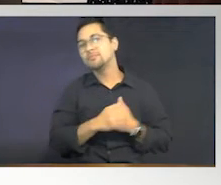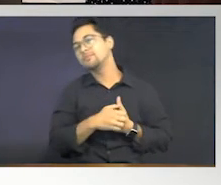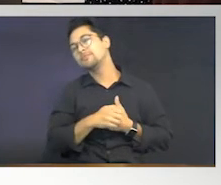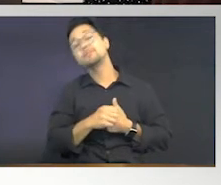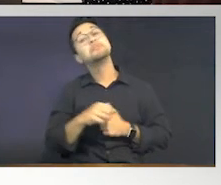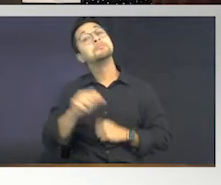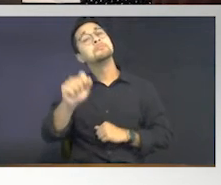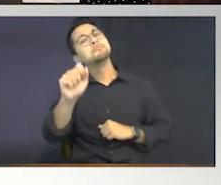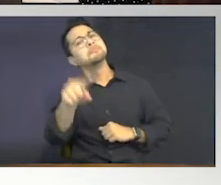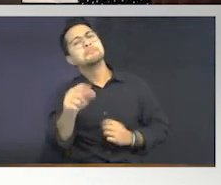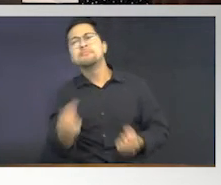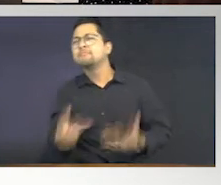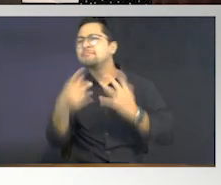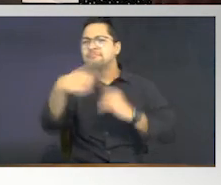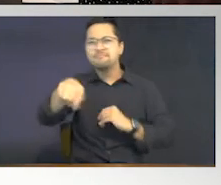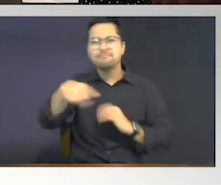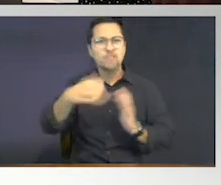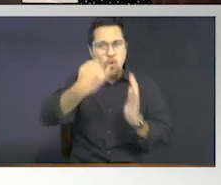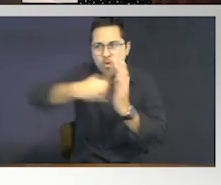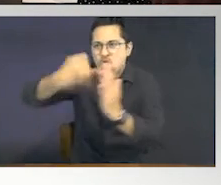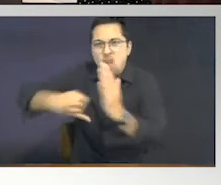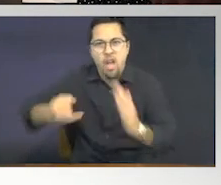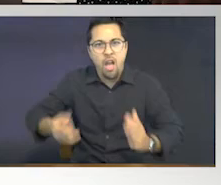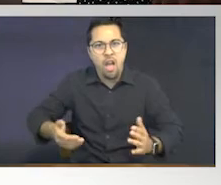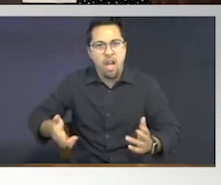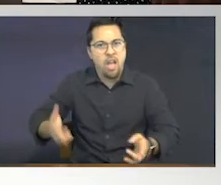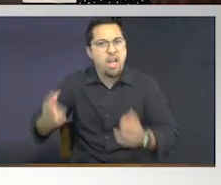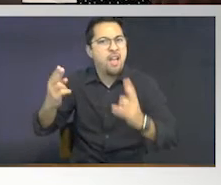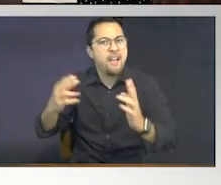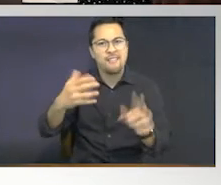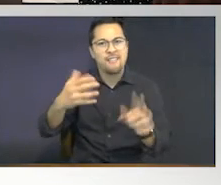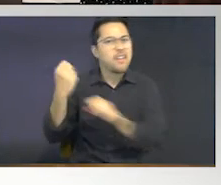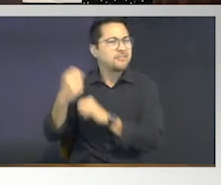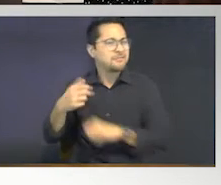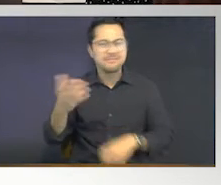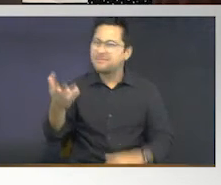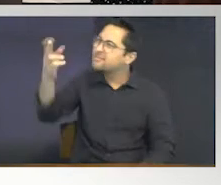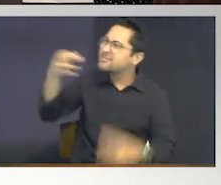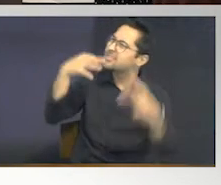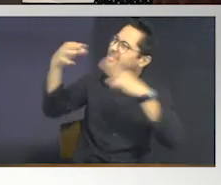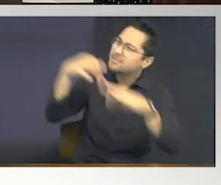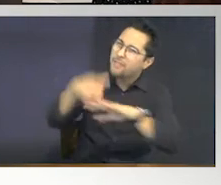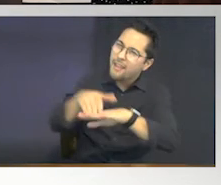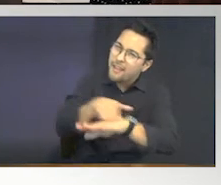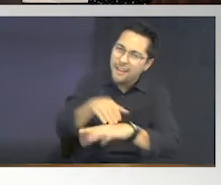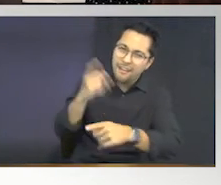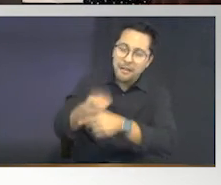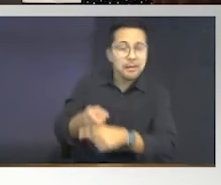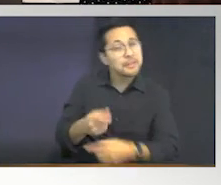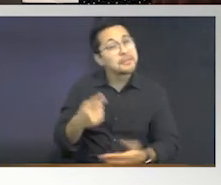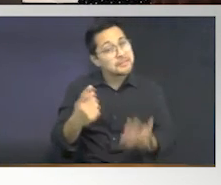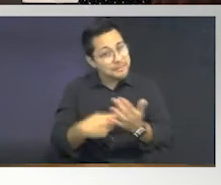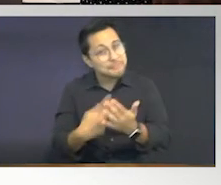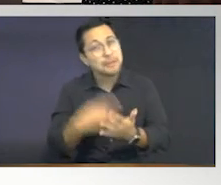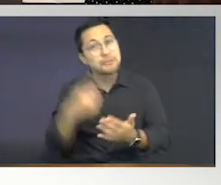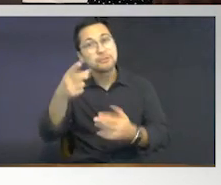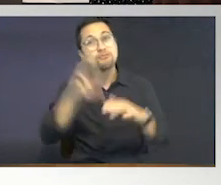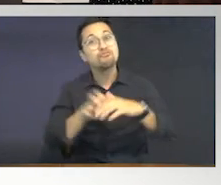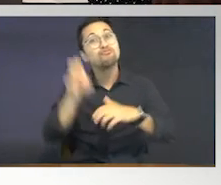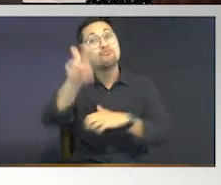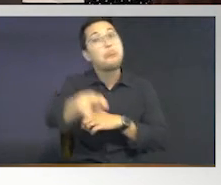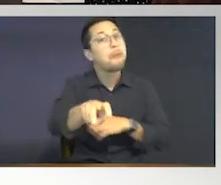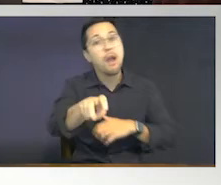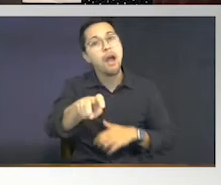how many of you just kept drawing faster and faster, going, come on, hurry up, she's going too slow, right? So some of that might have been jumping to conclusions